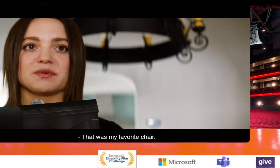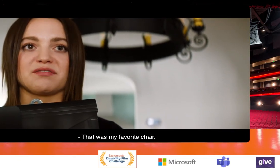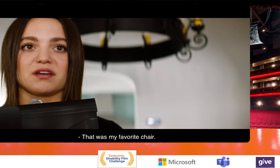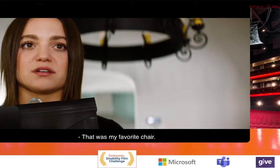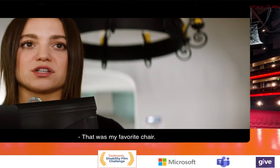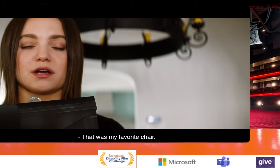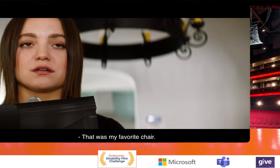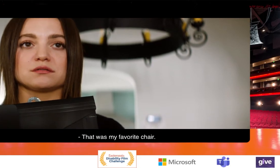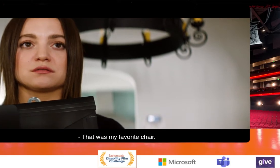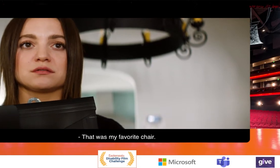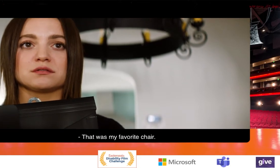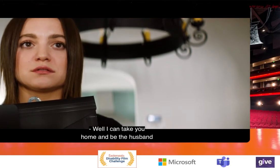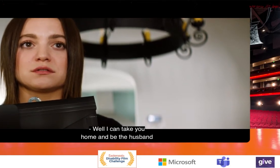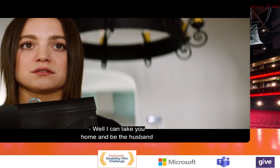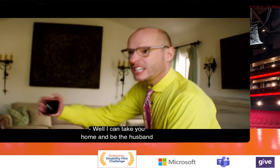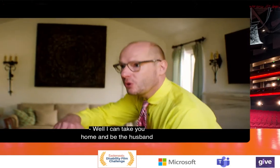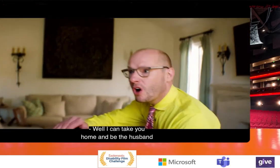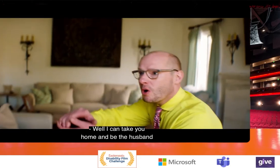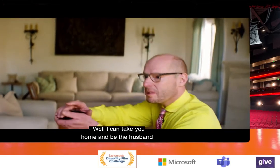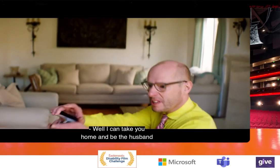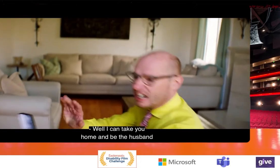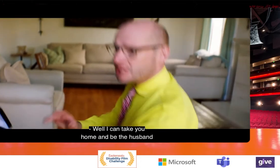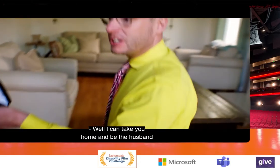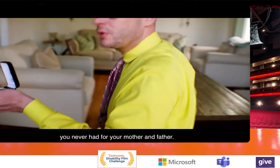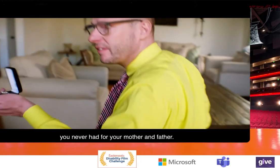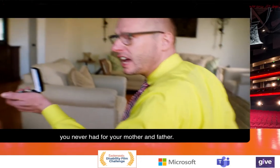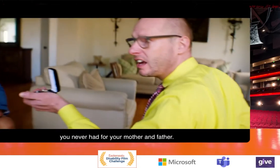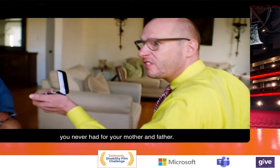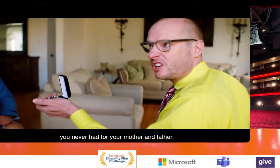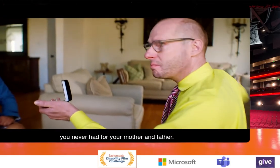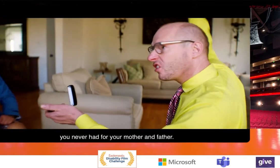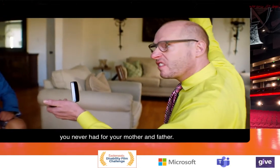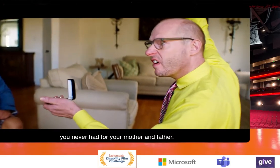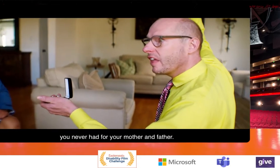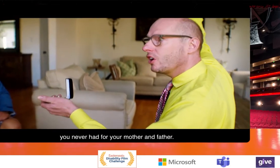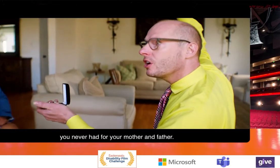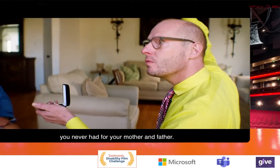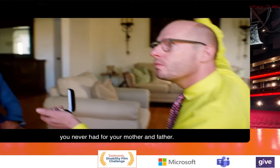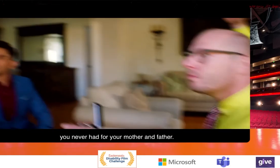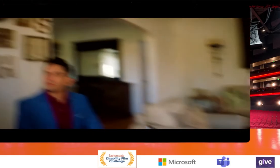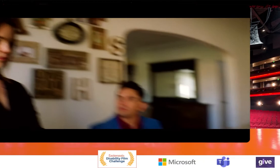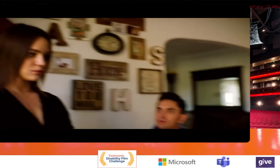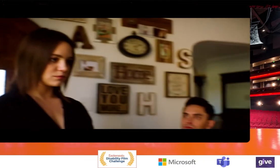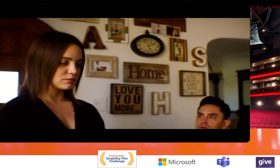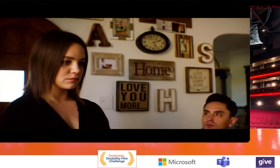That was my favorite chair. Well, I can take you home and be the husband you never had for your mother and father.